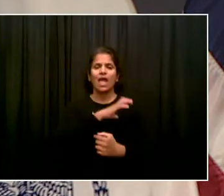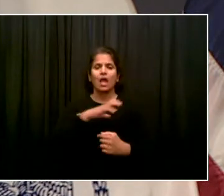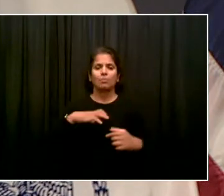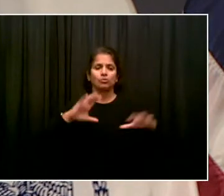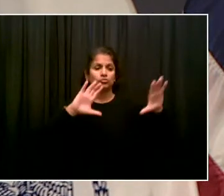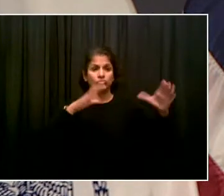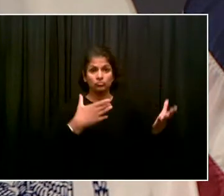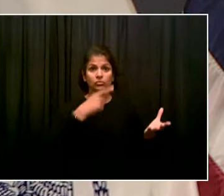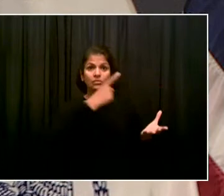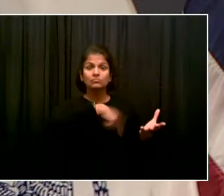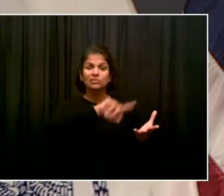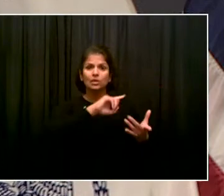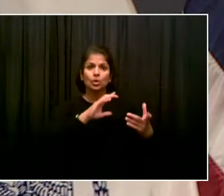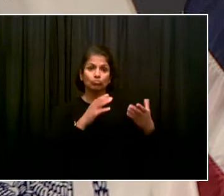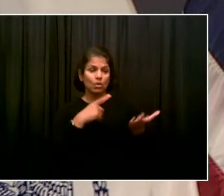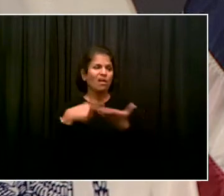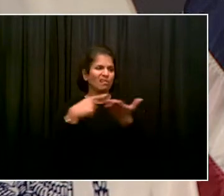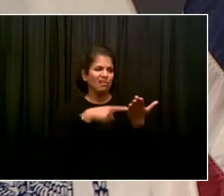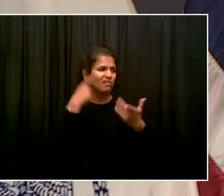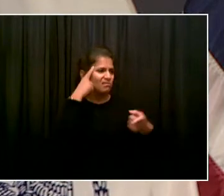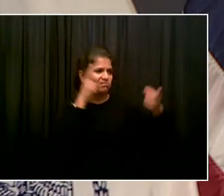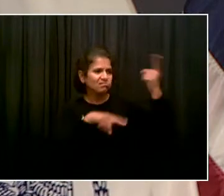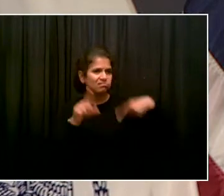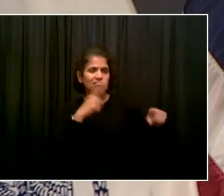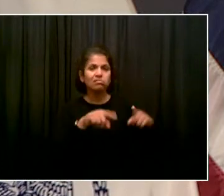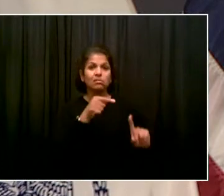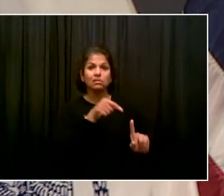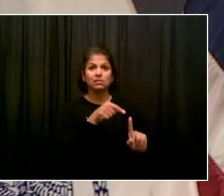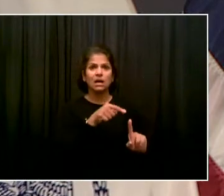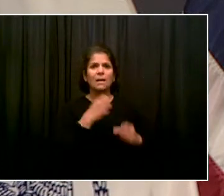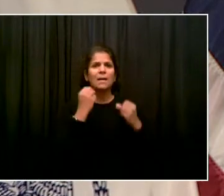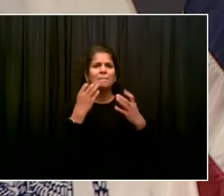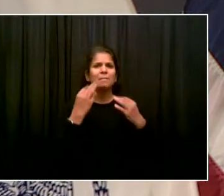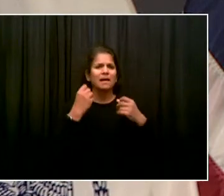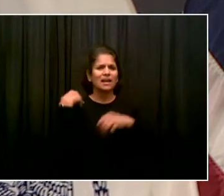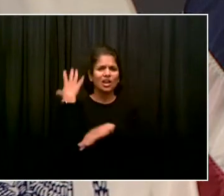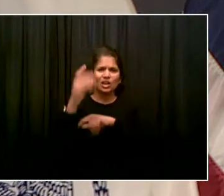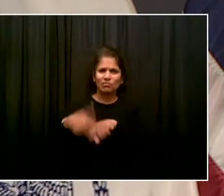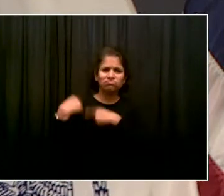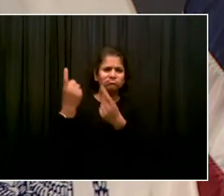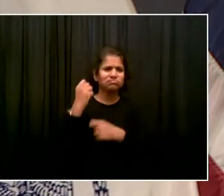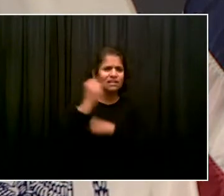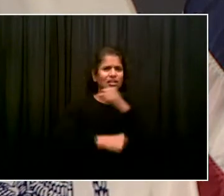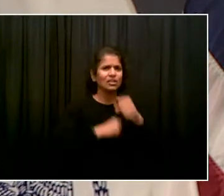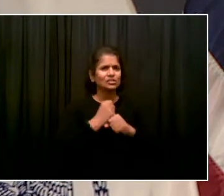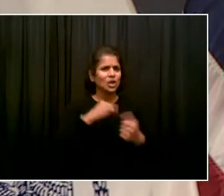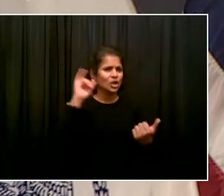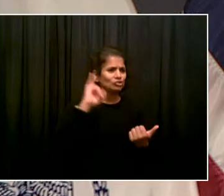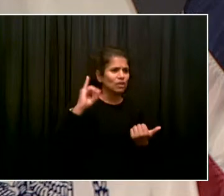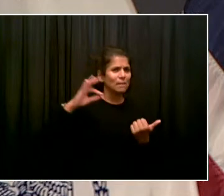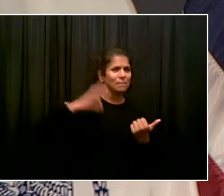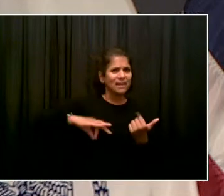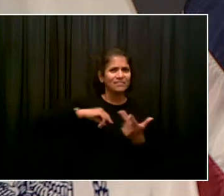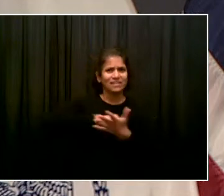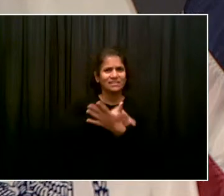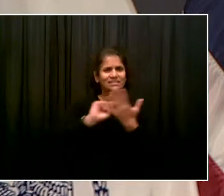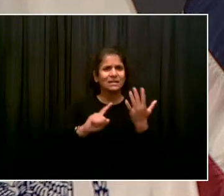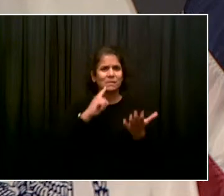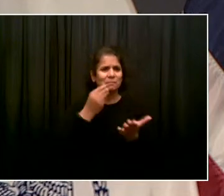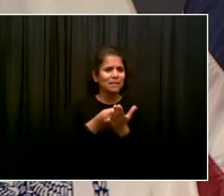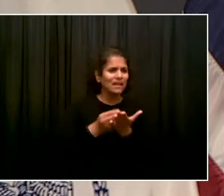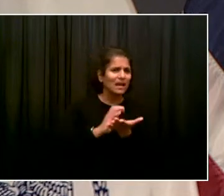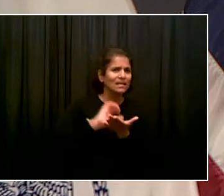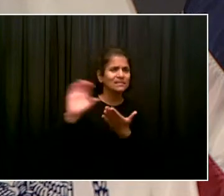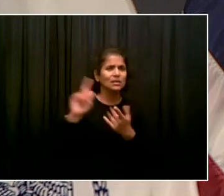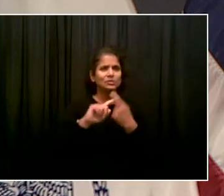conversation in the city about the threats to the healthcare benefits, which often didn't have the right kind of funding and backing, and that we would